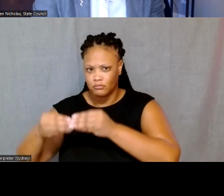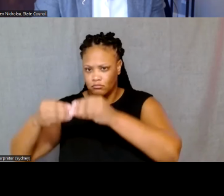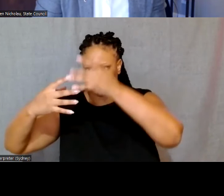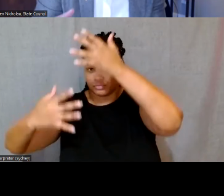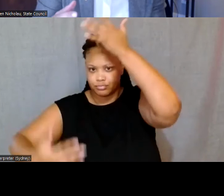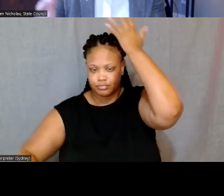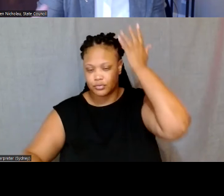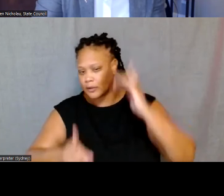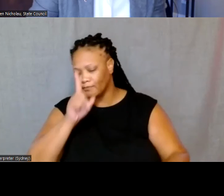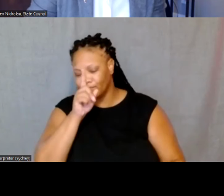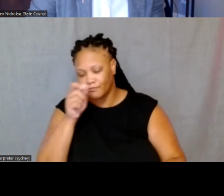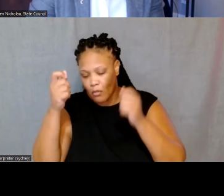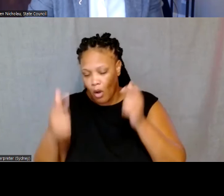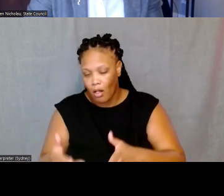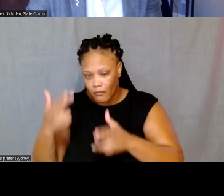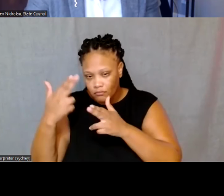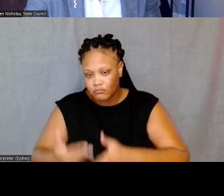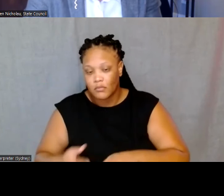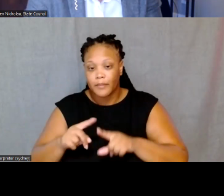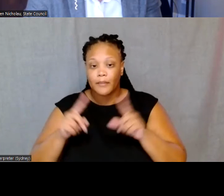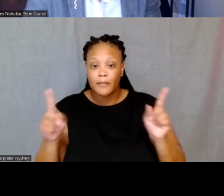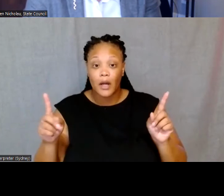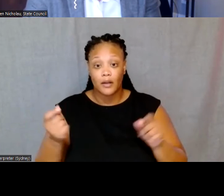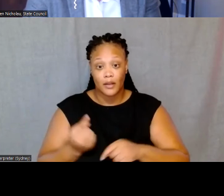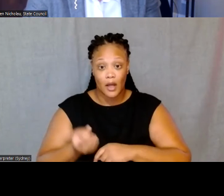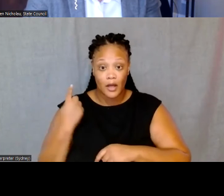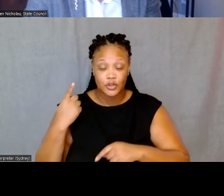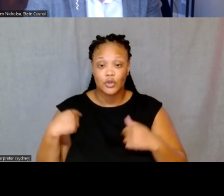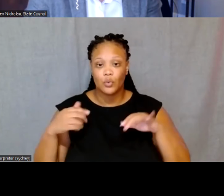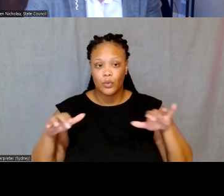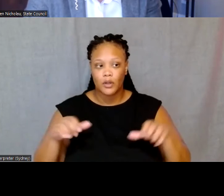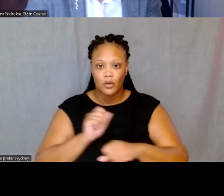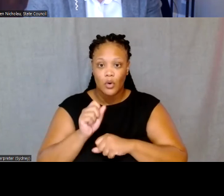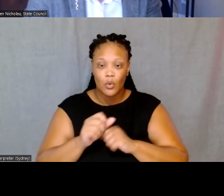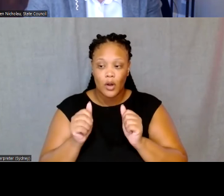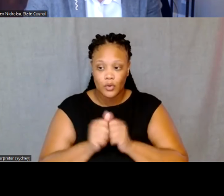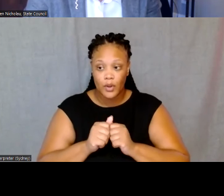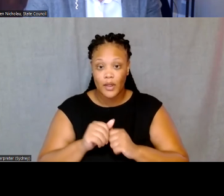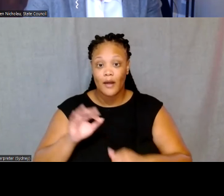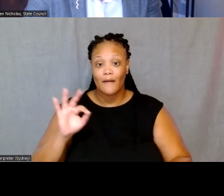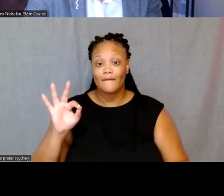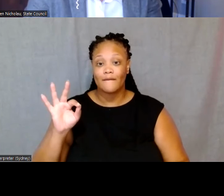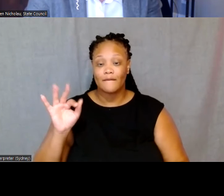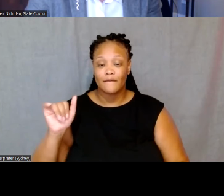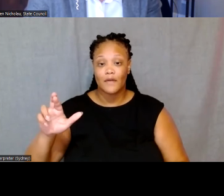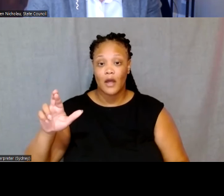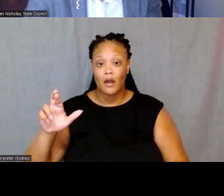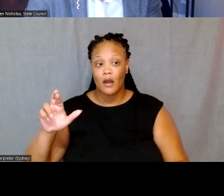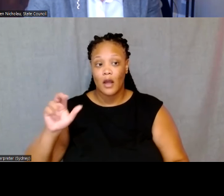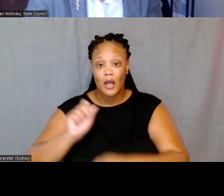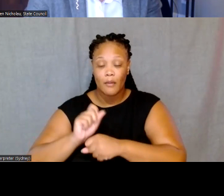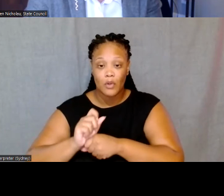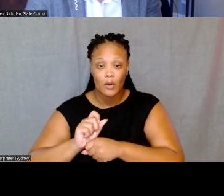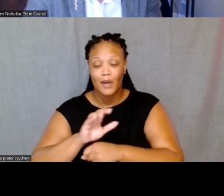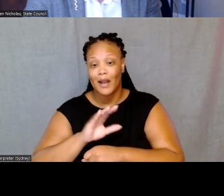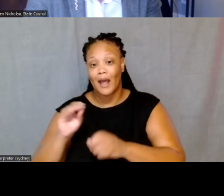all of our amazing partners, but we happened to, in this last year, do a fair amount of work with the Department of Fair Employment and Housing, now known as California Civil